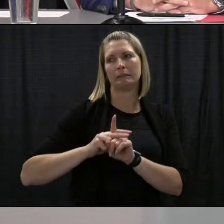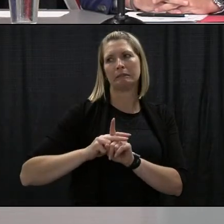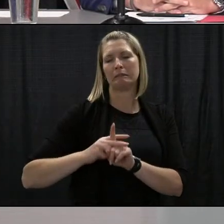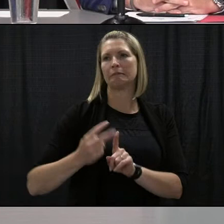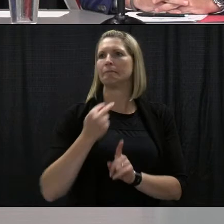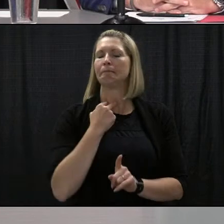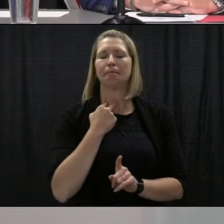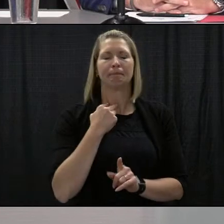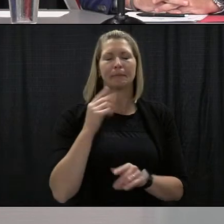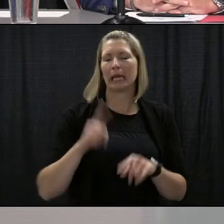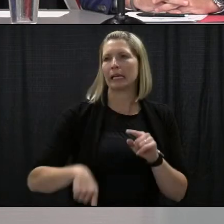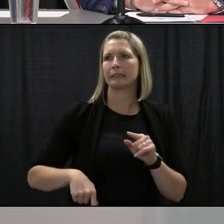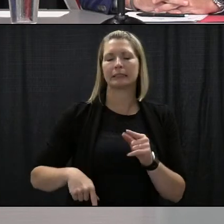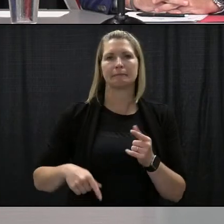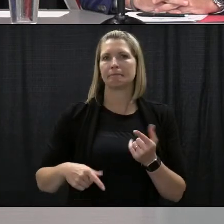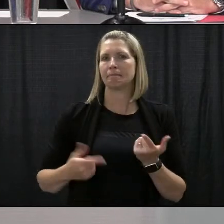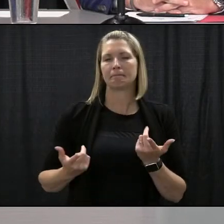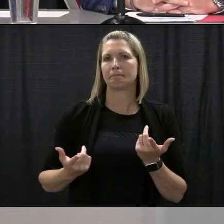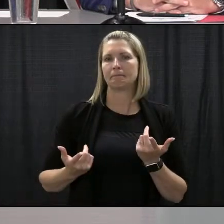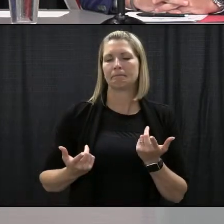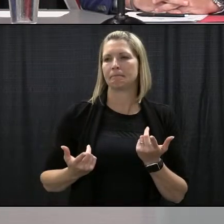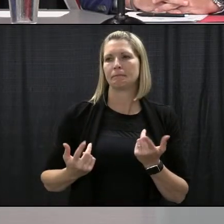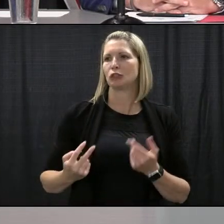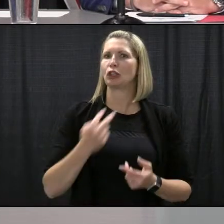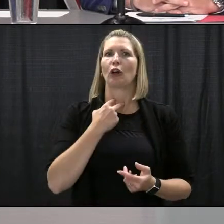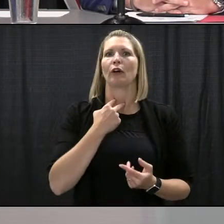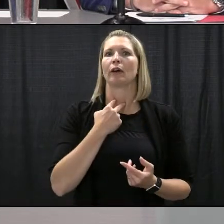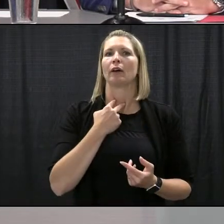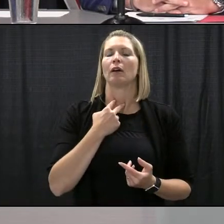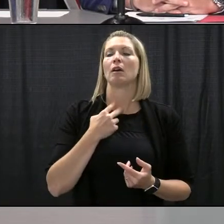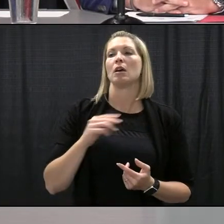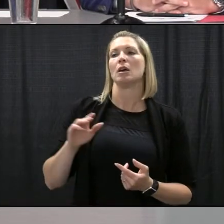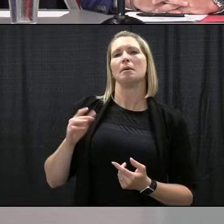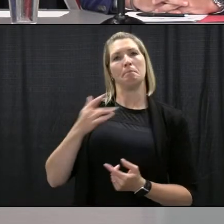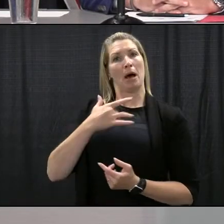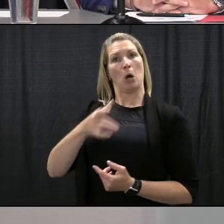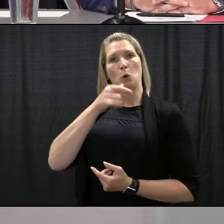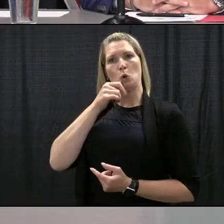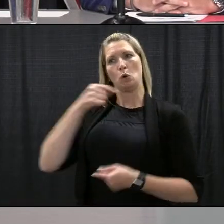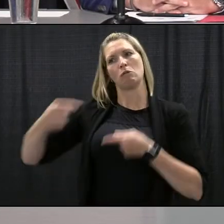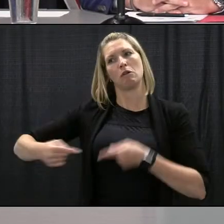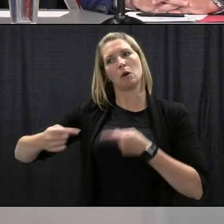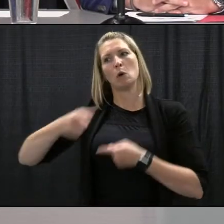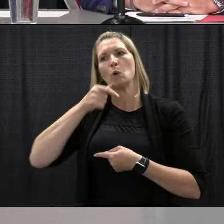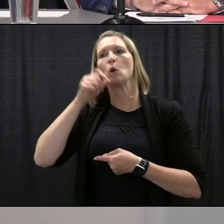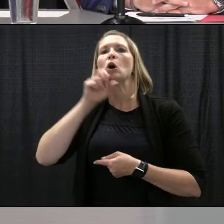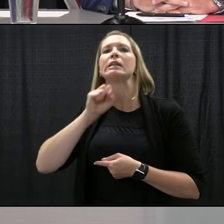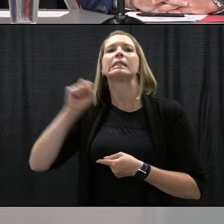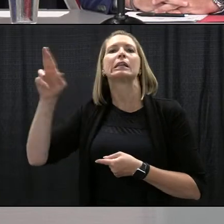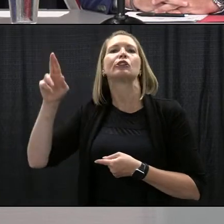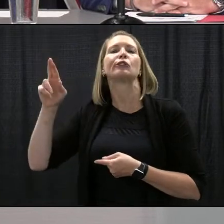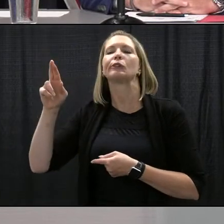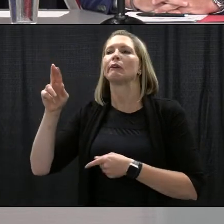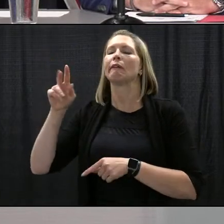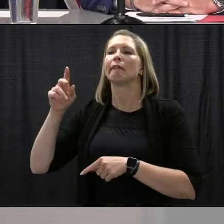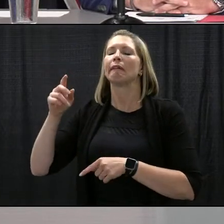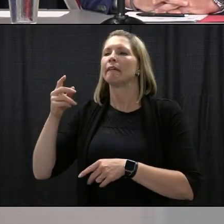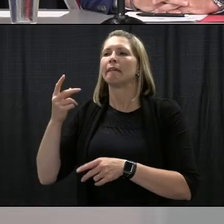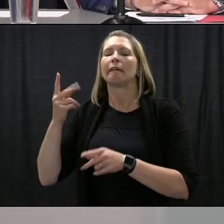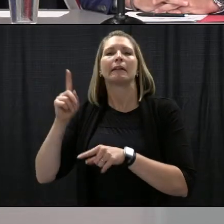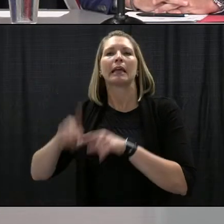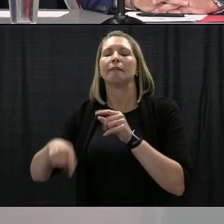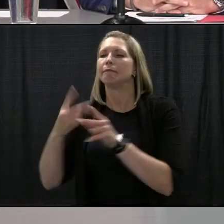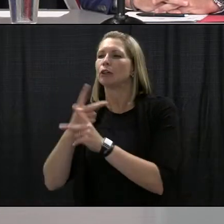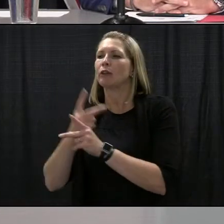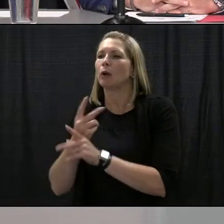our priorities have changed. They said at the early part of the pandemic, we were prioritizing older people because we thought they were more vulnerable, and